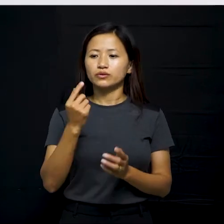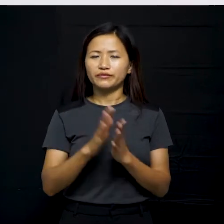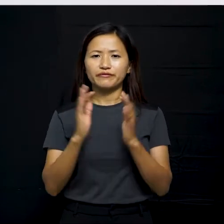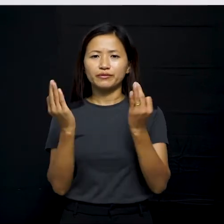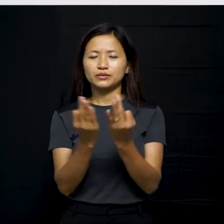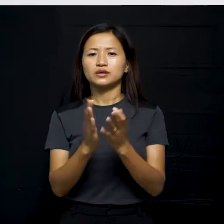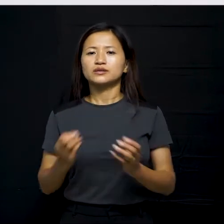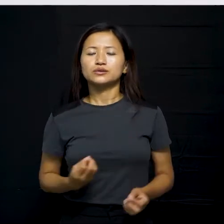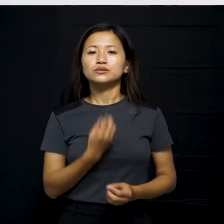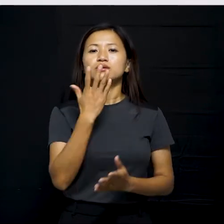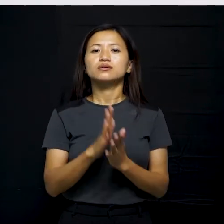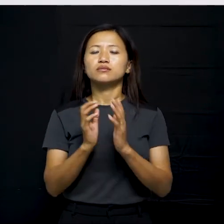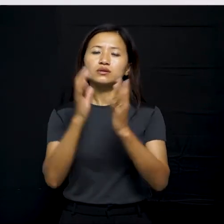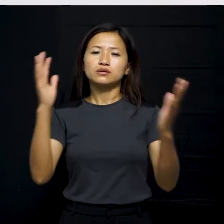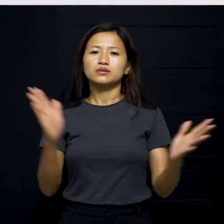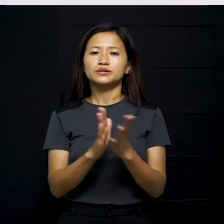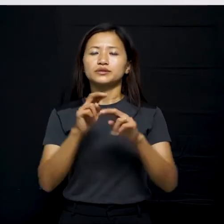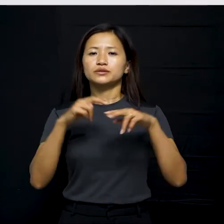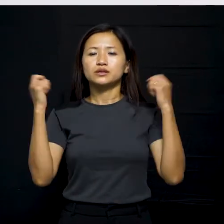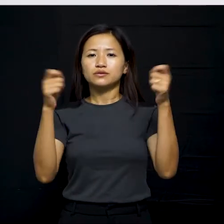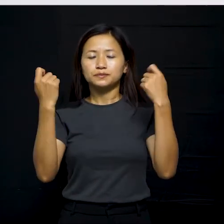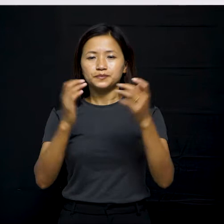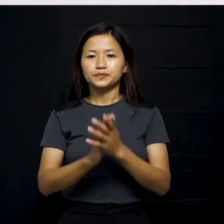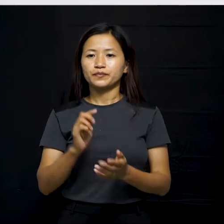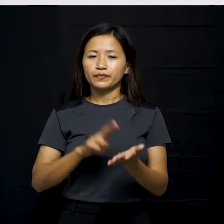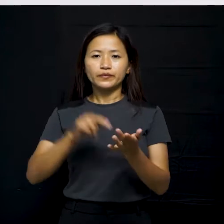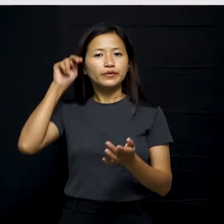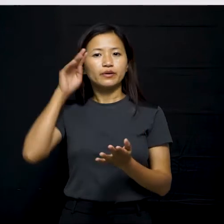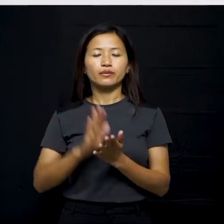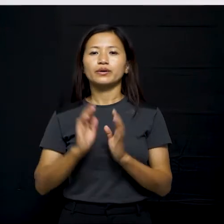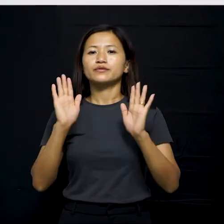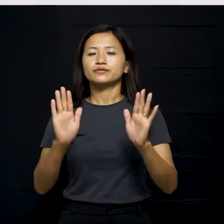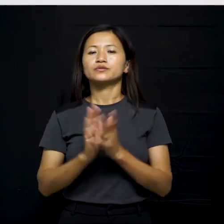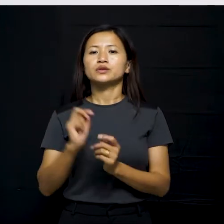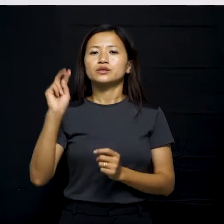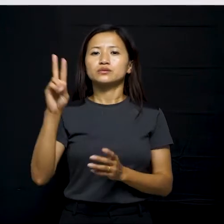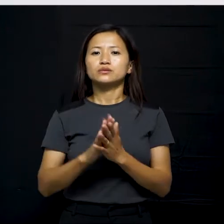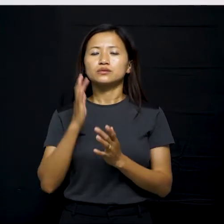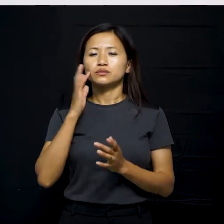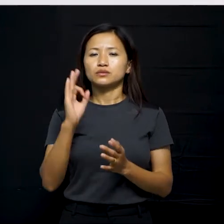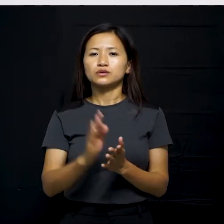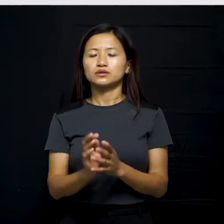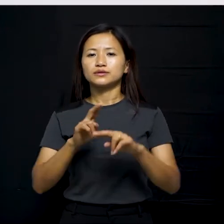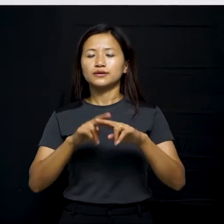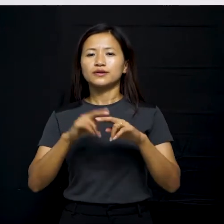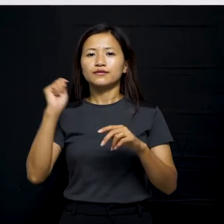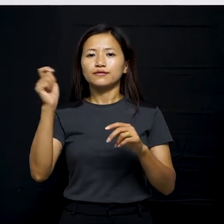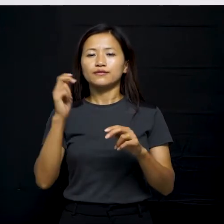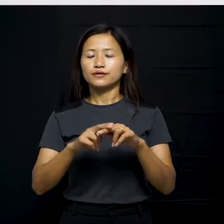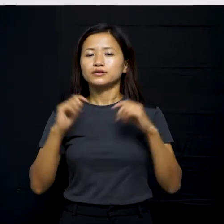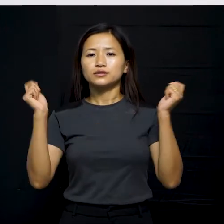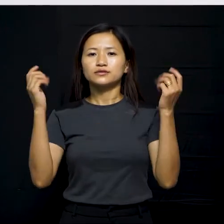also enjoy a lot in these festivals. So in Nagaland, we have two important festivals. One is